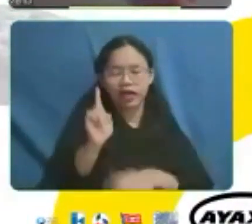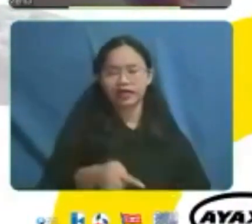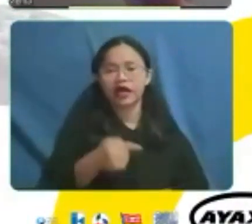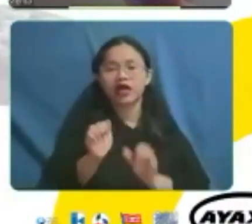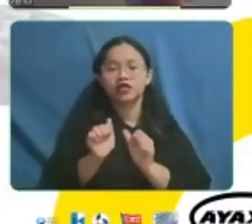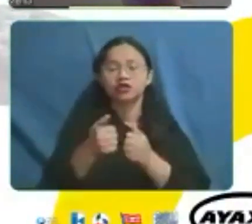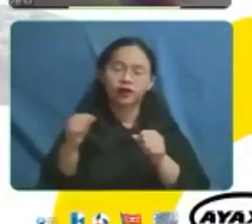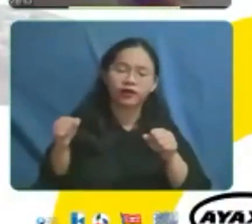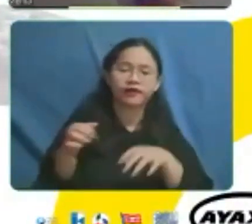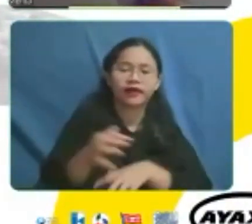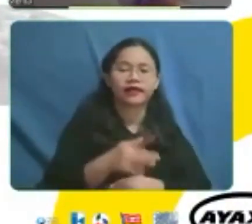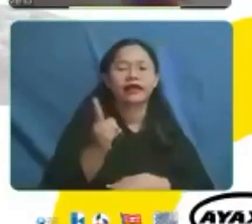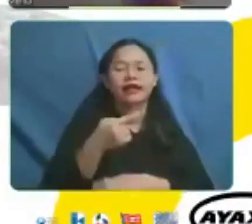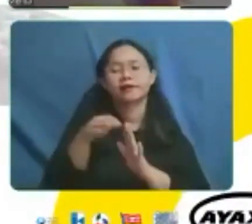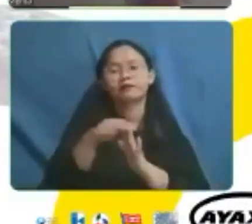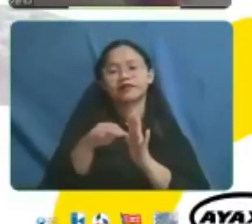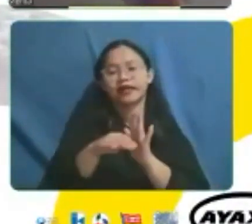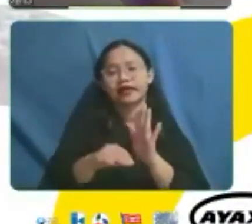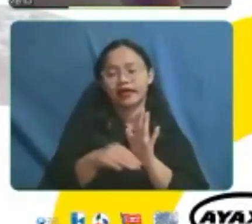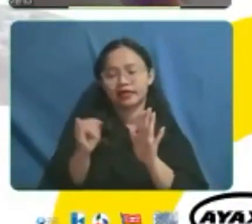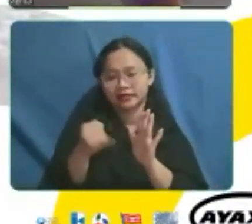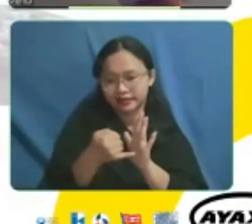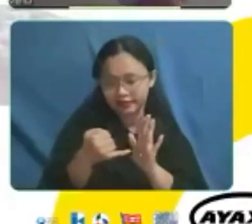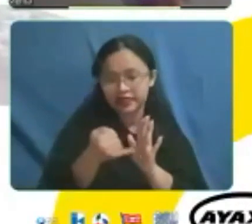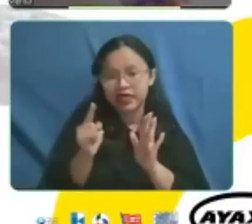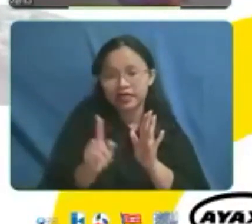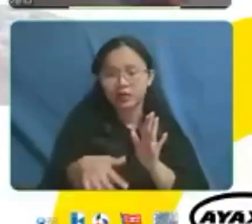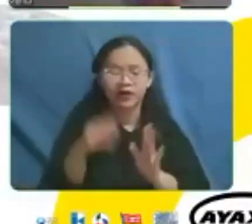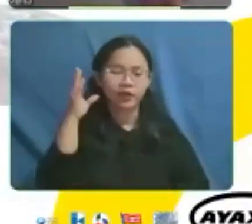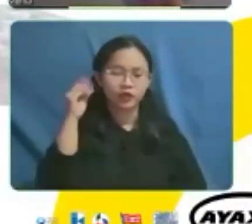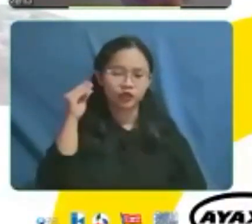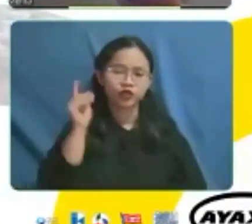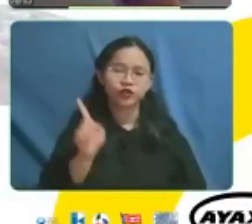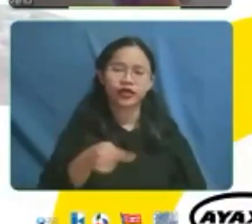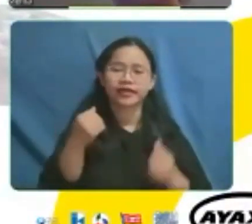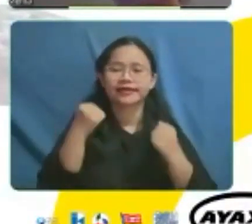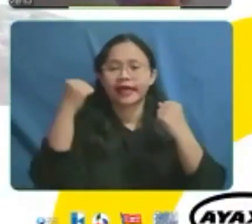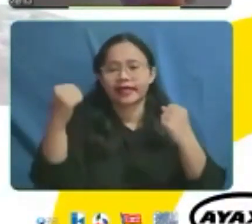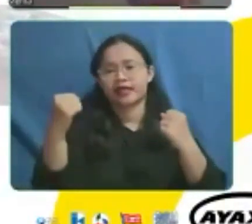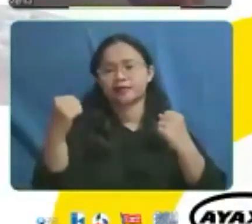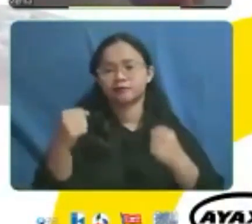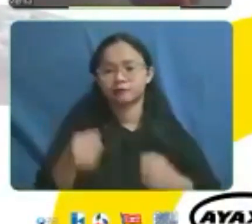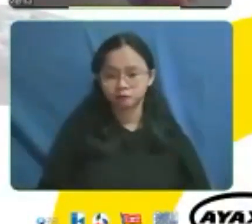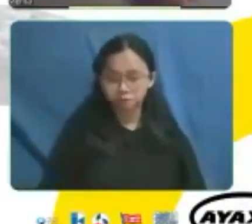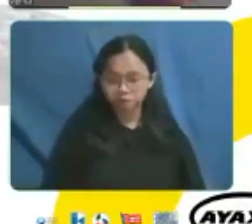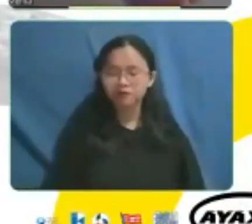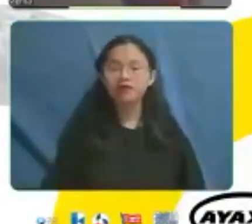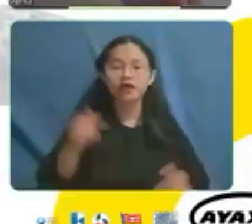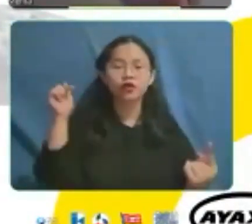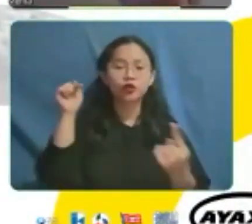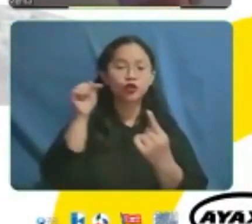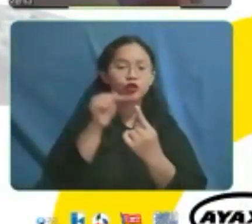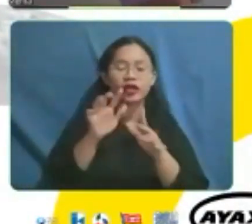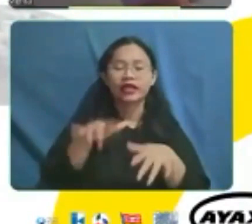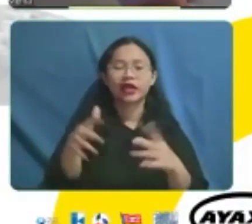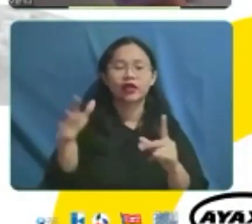then also finally, institutional strengthening in terms of strengthening the government's expertise, capacity, also for policy